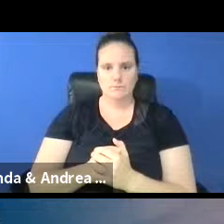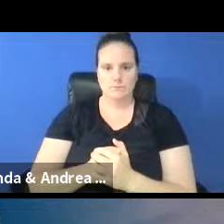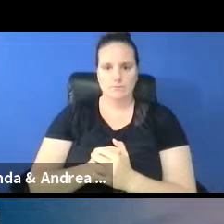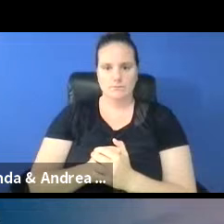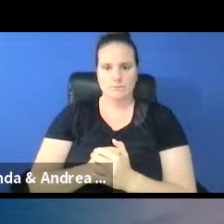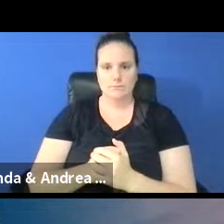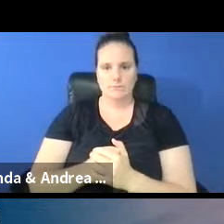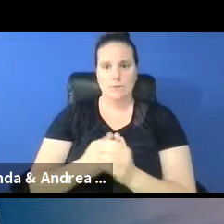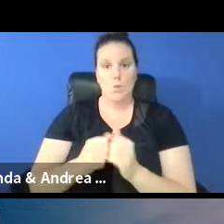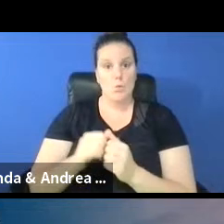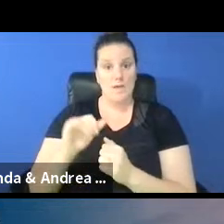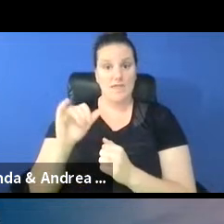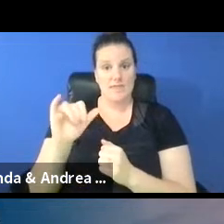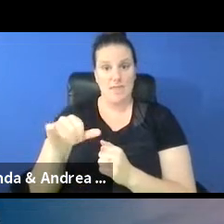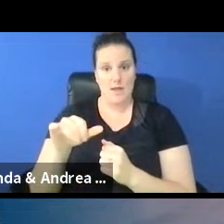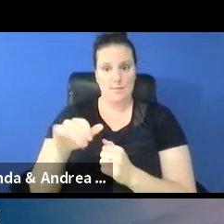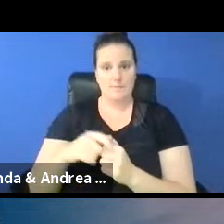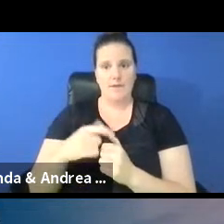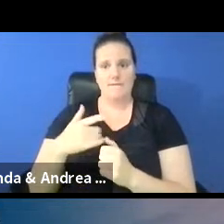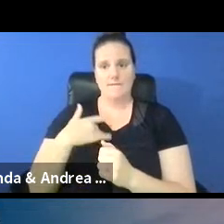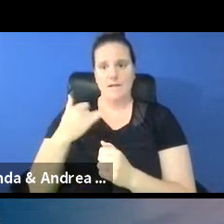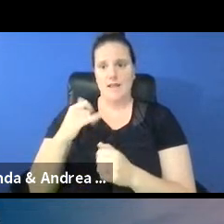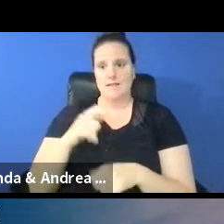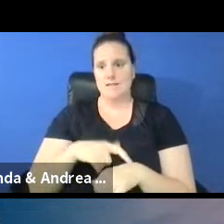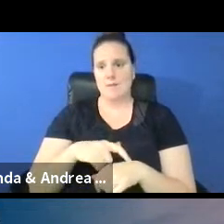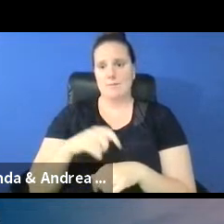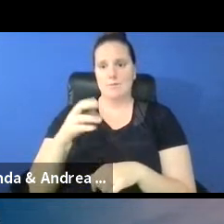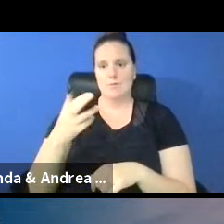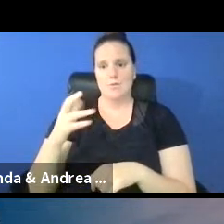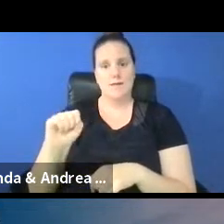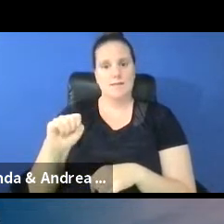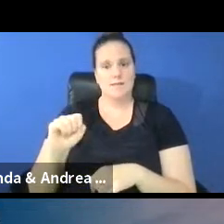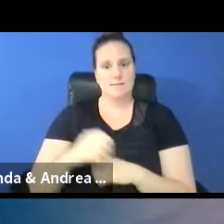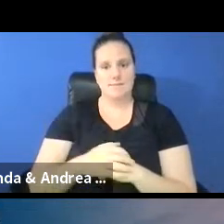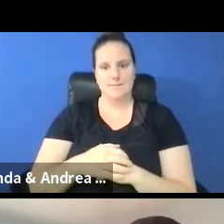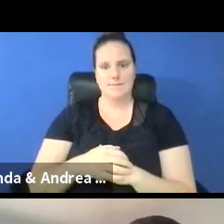On that note, I feel like it's time for Chris Lepe.